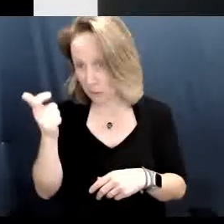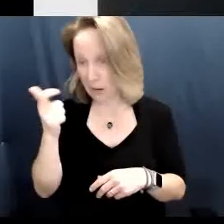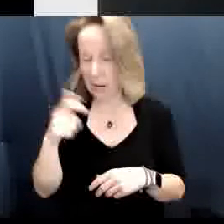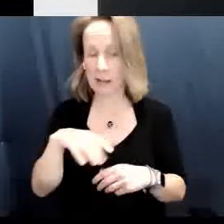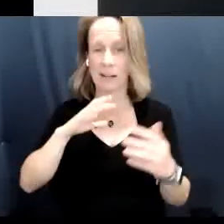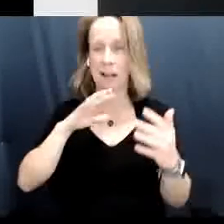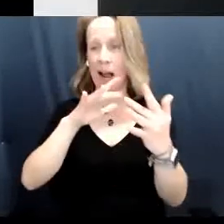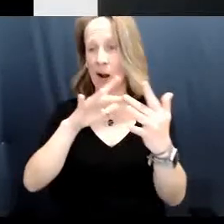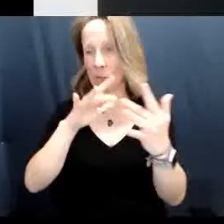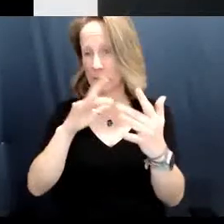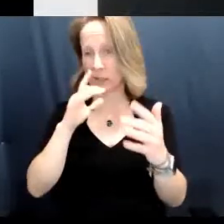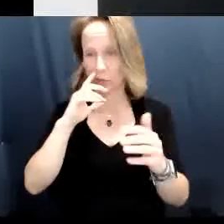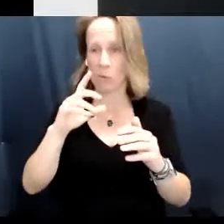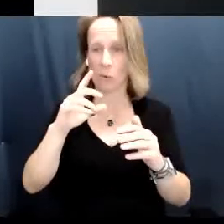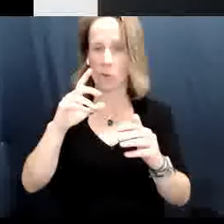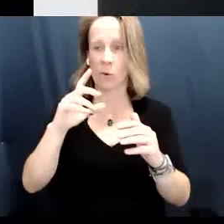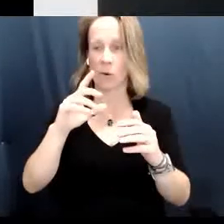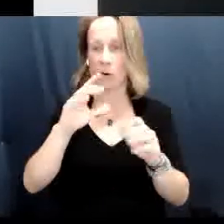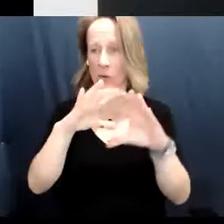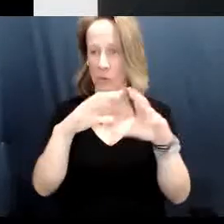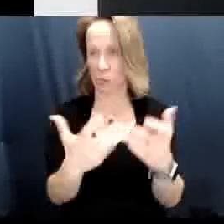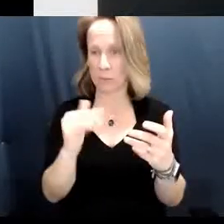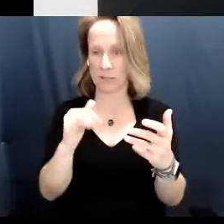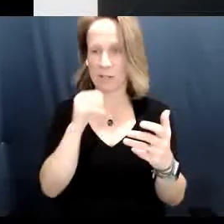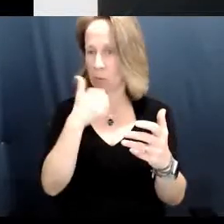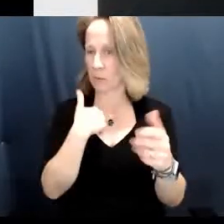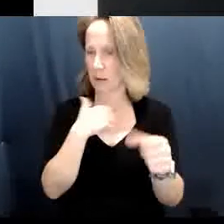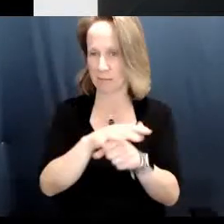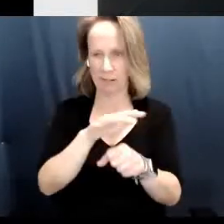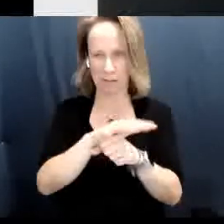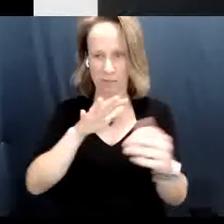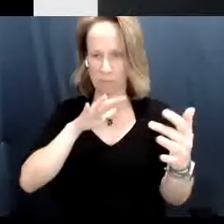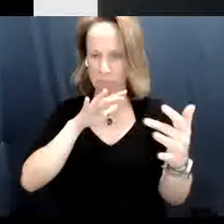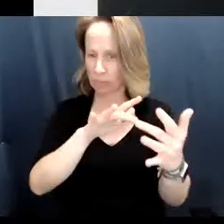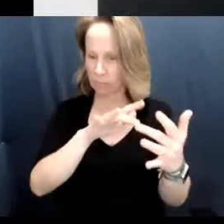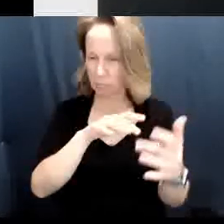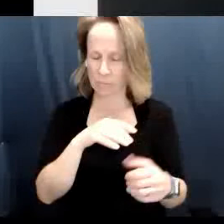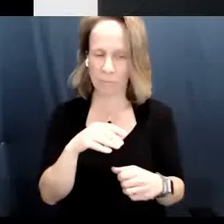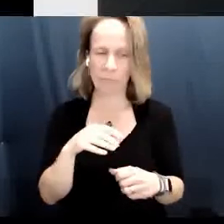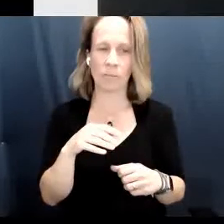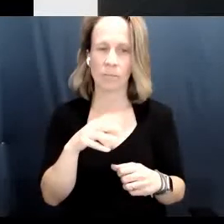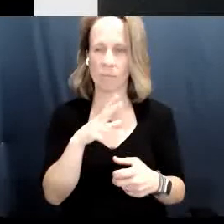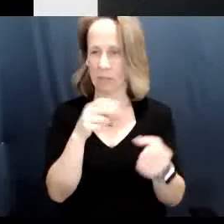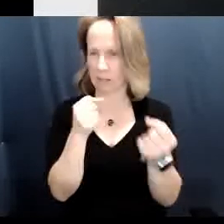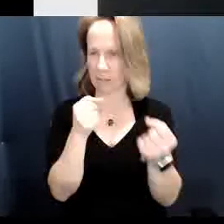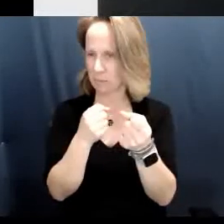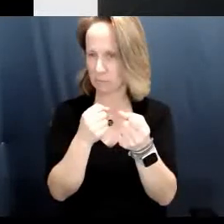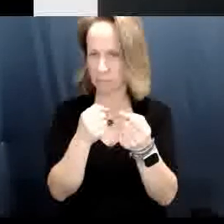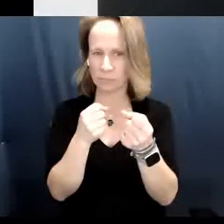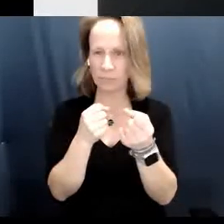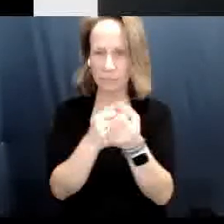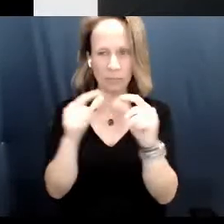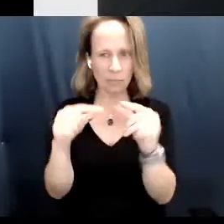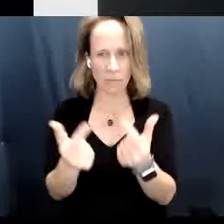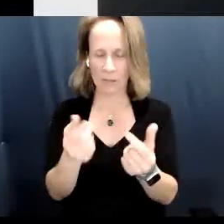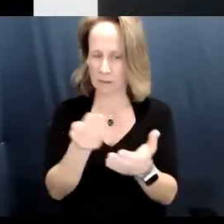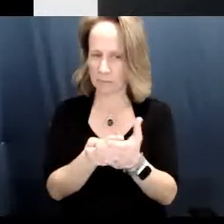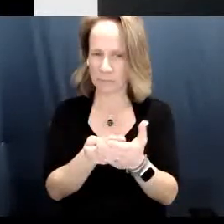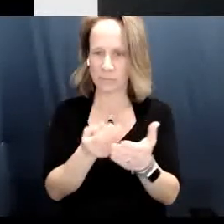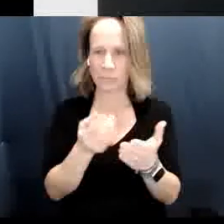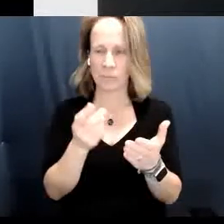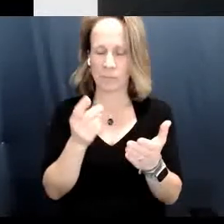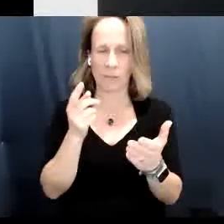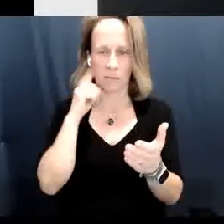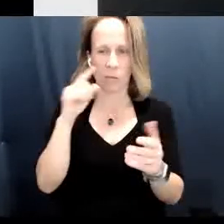Underserved Populations Grant that can be used to provide sexual assault support group funds for those